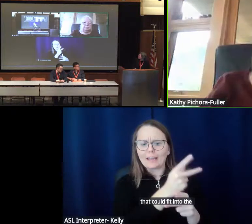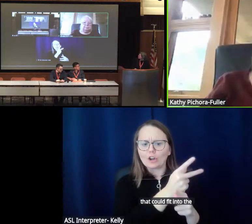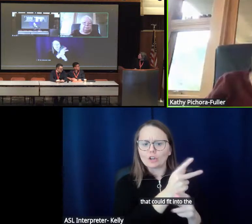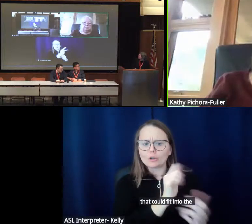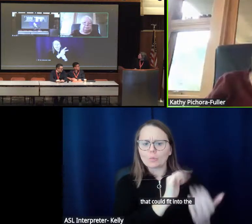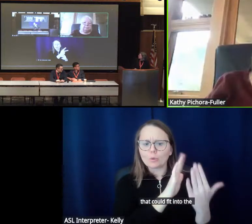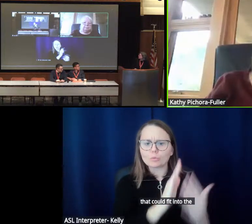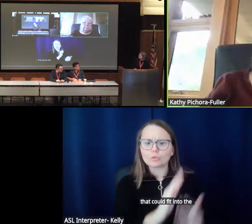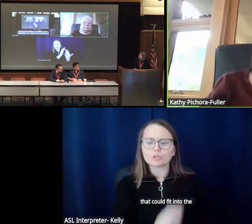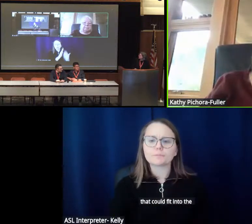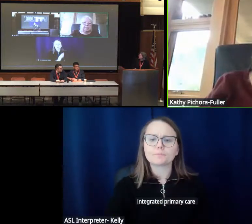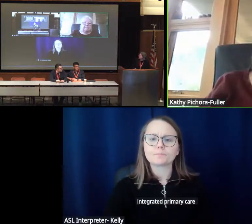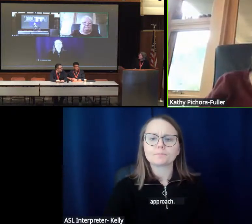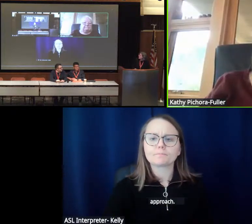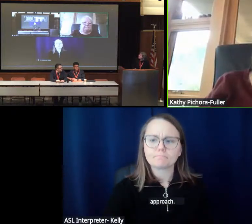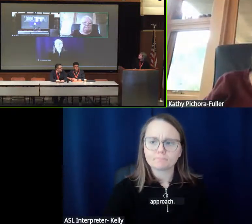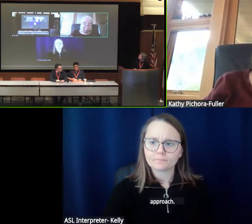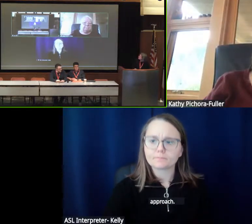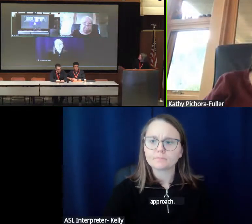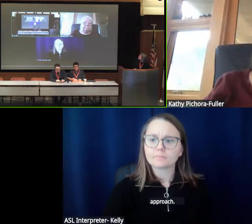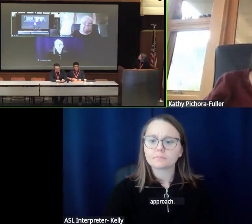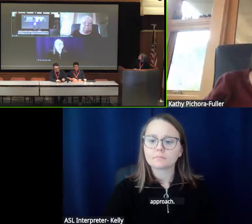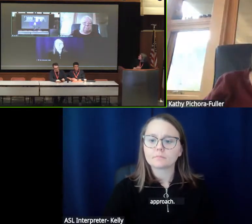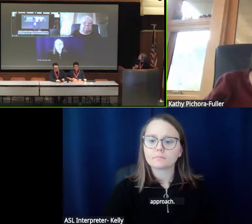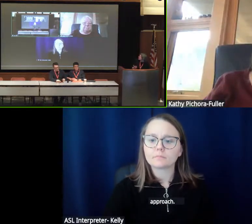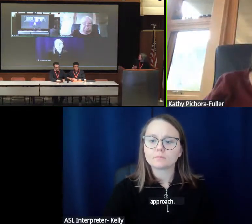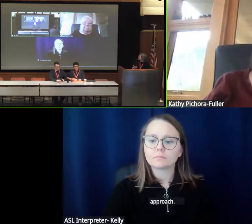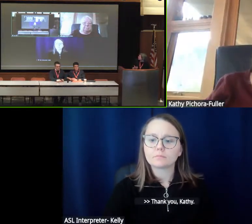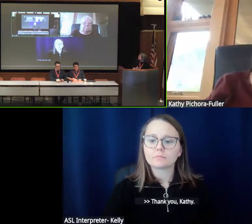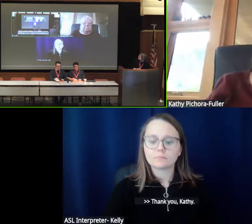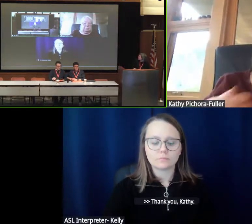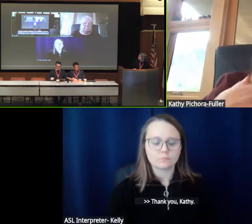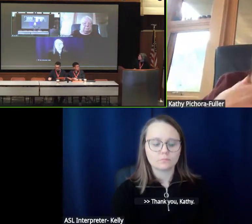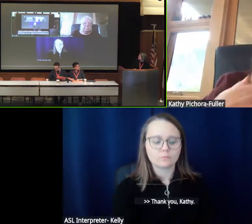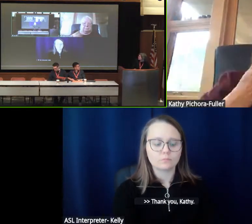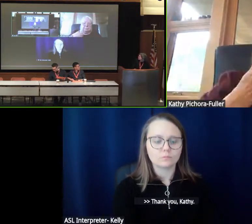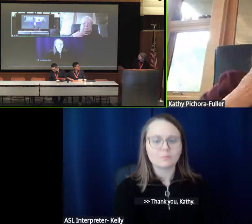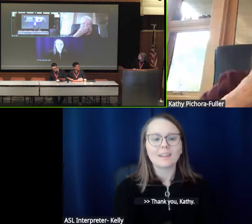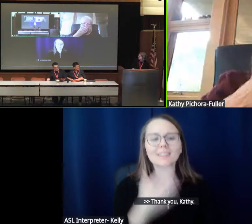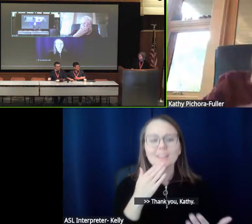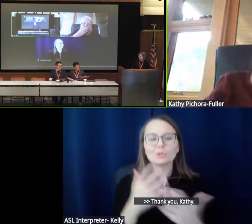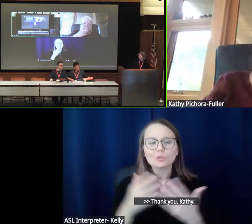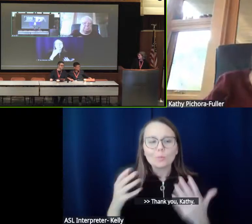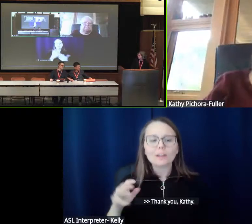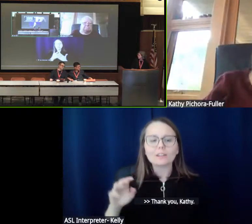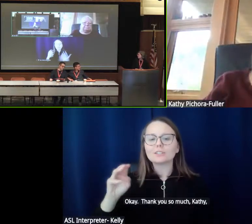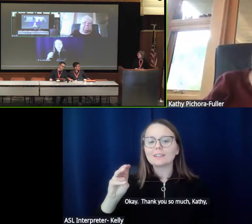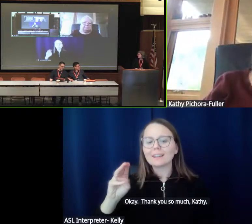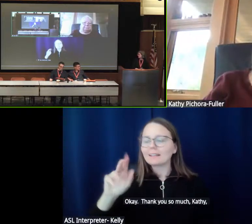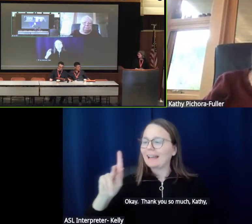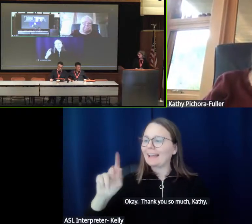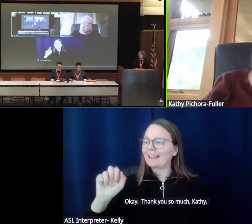Kathy. Okay. Well, thank you again so much, Kathy, Nick, and Josh. Really appreciate your perspectives.